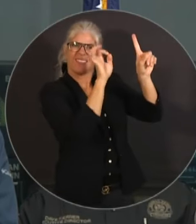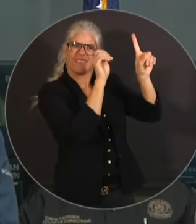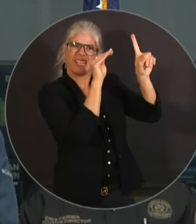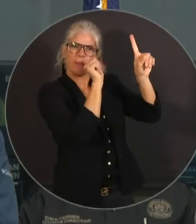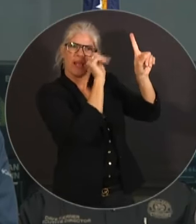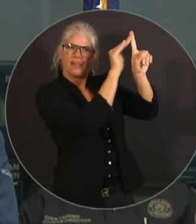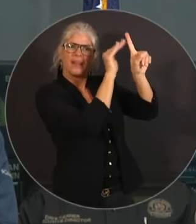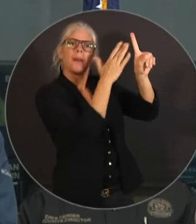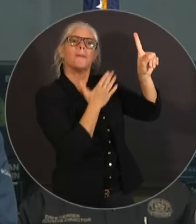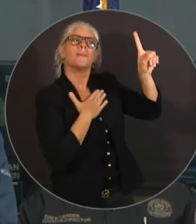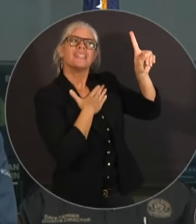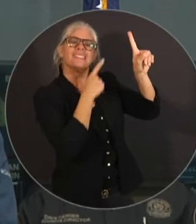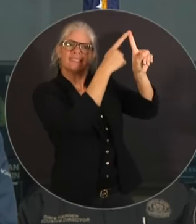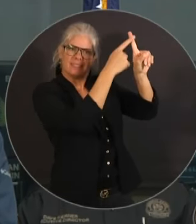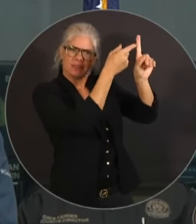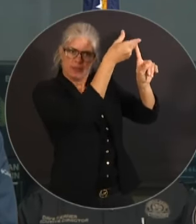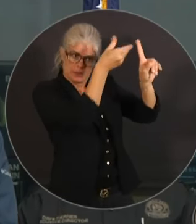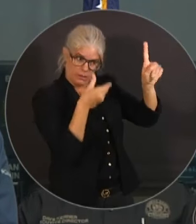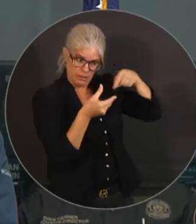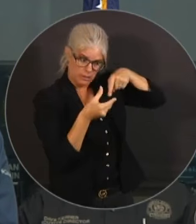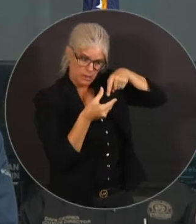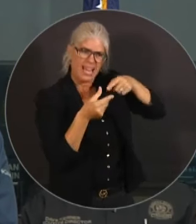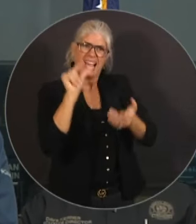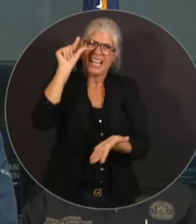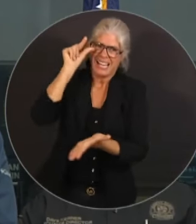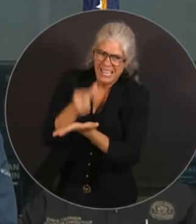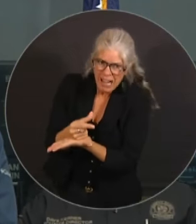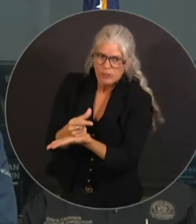guaranteed daily rates for a finite period of